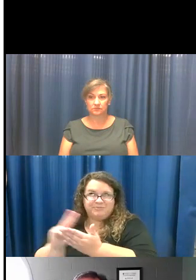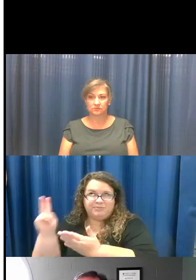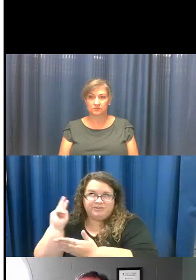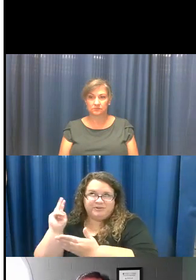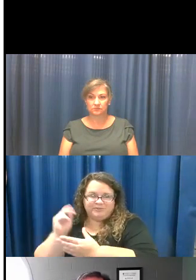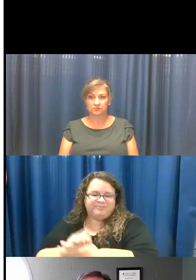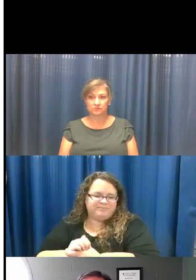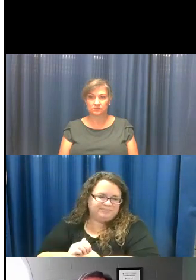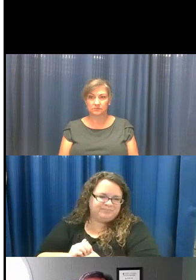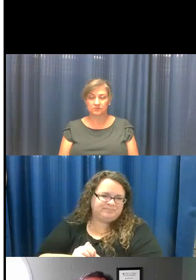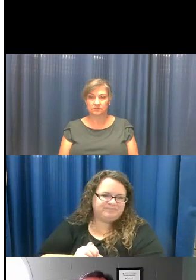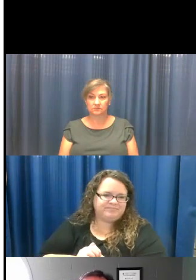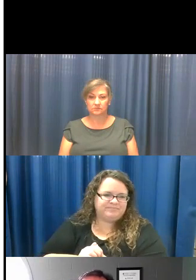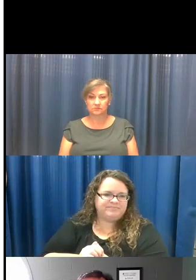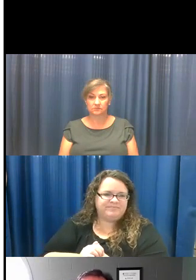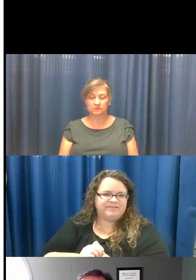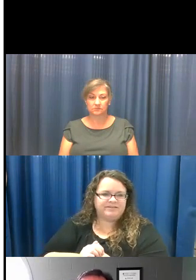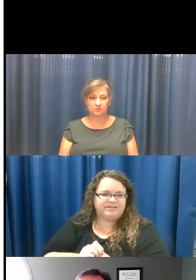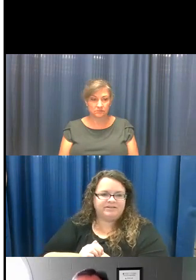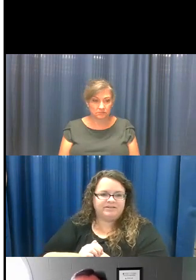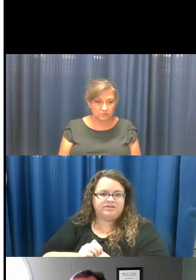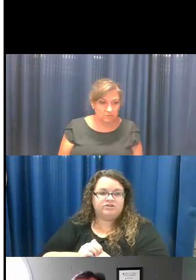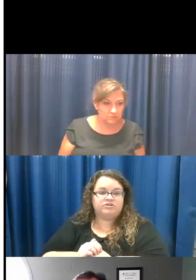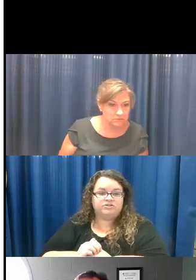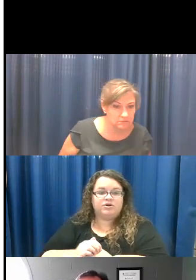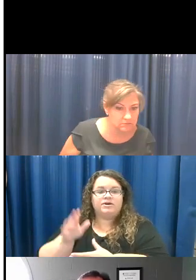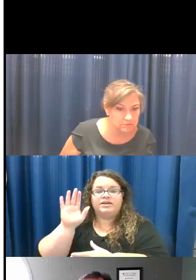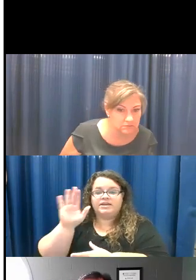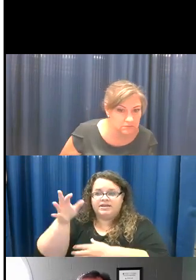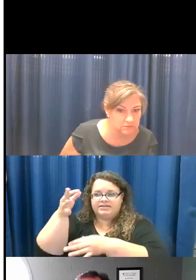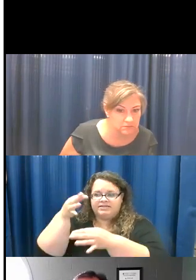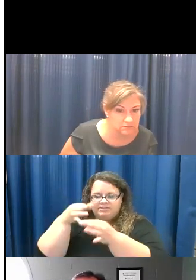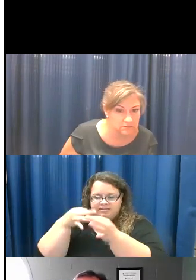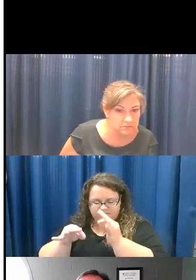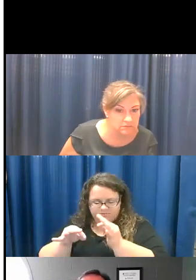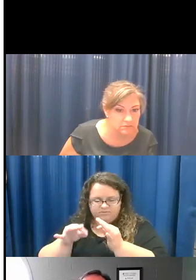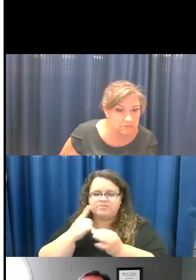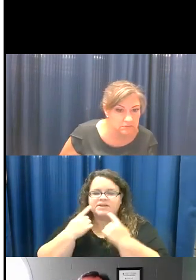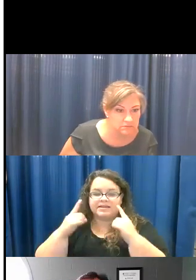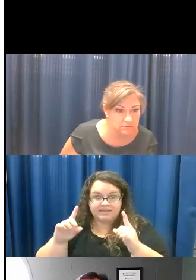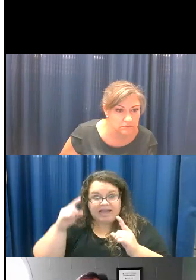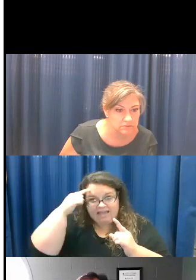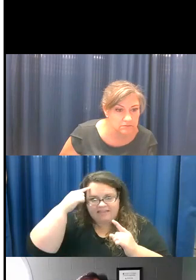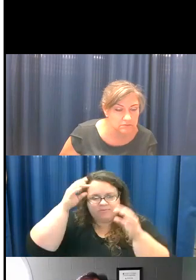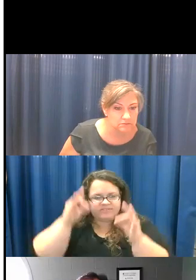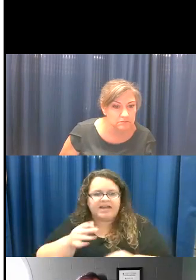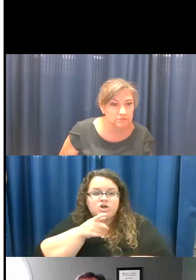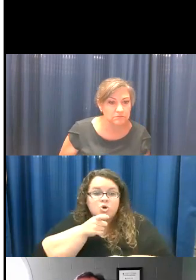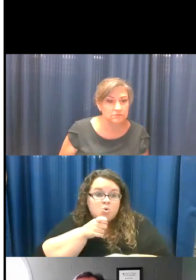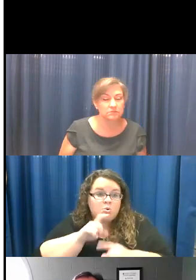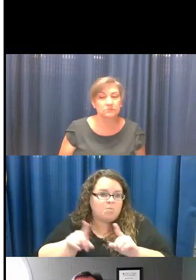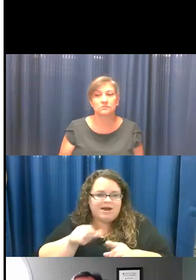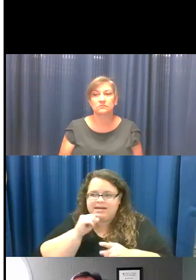we have his replacement will be announced imminently. I think it's been determined. We just haven't made it public